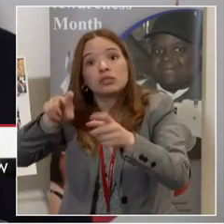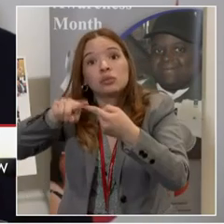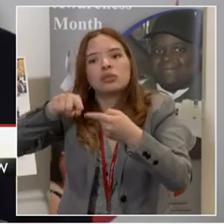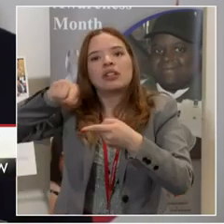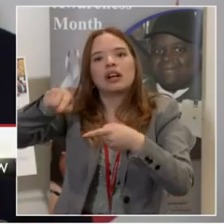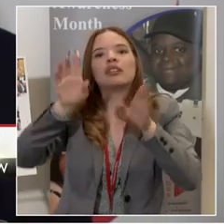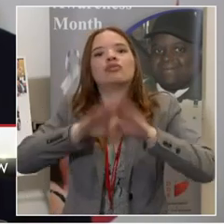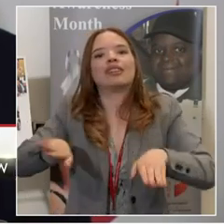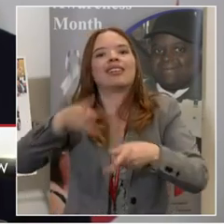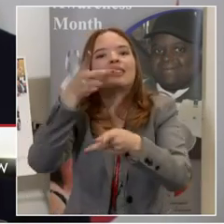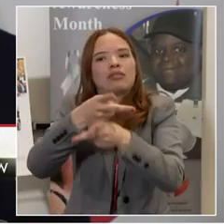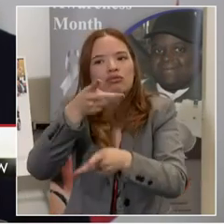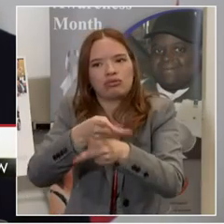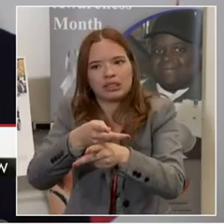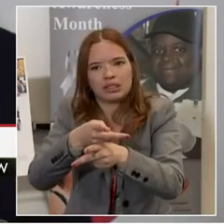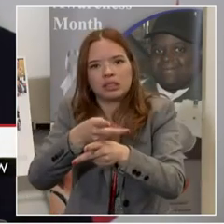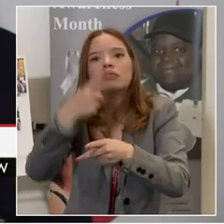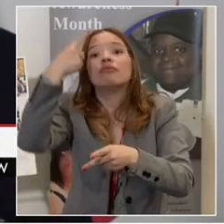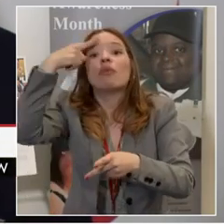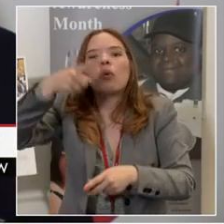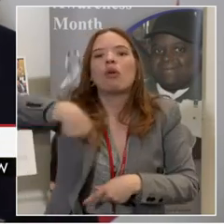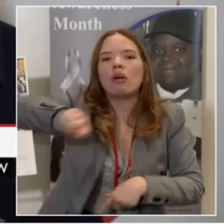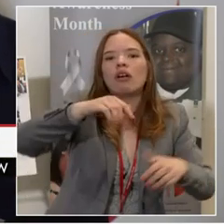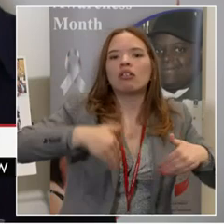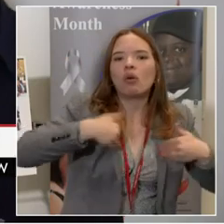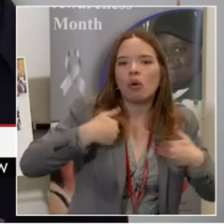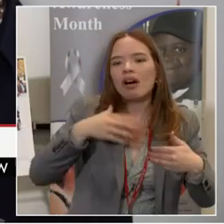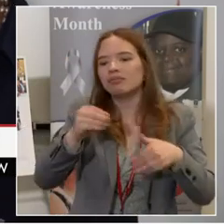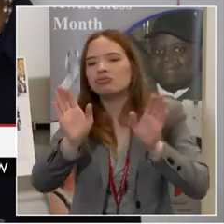infants and toddlers with disabilities and